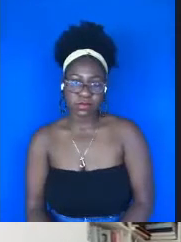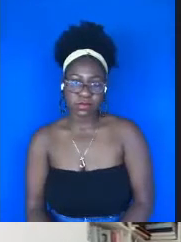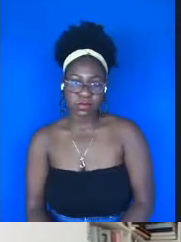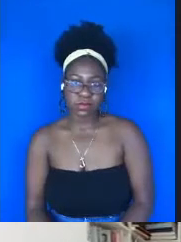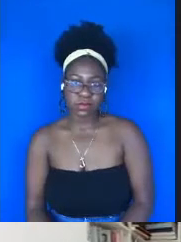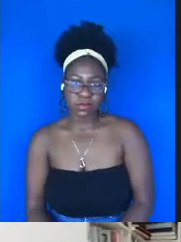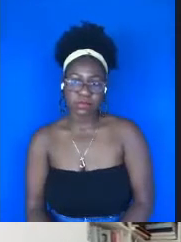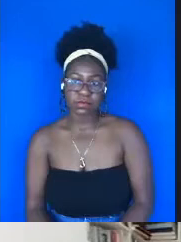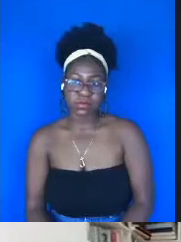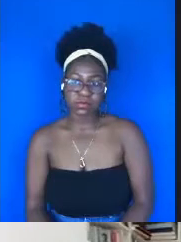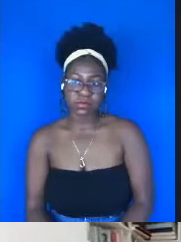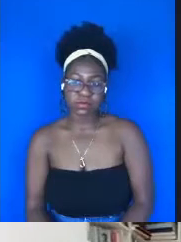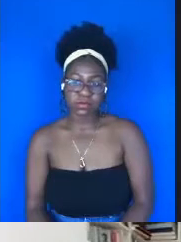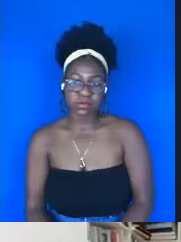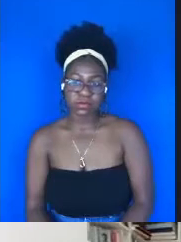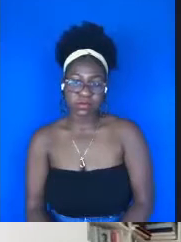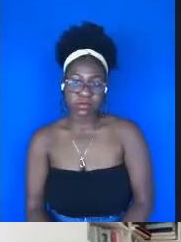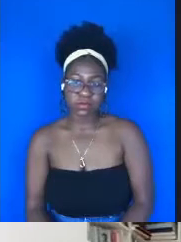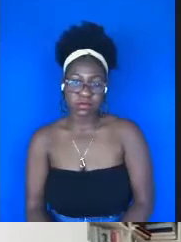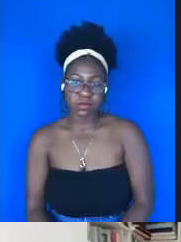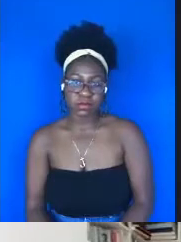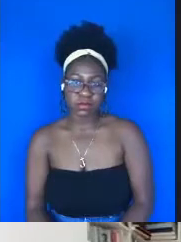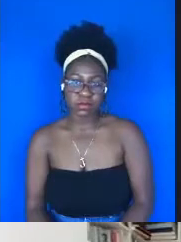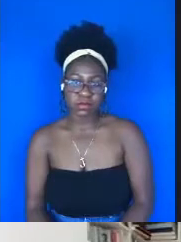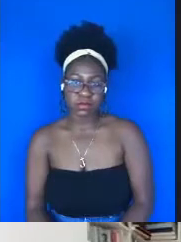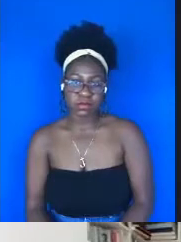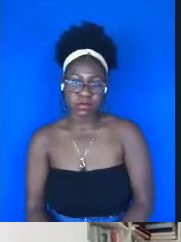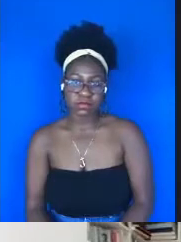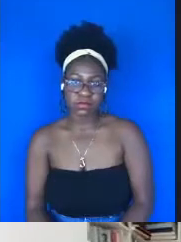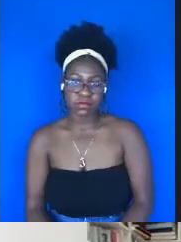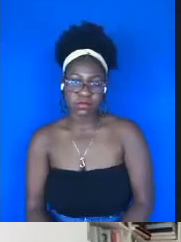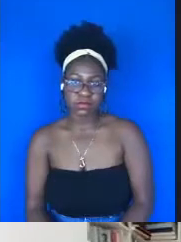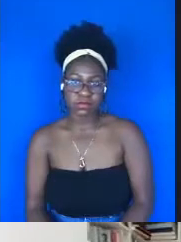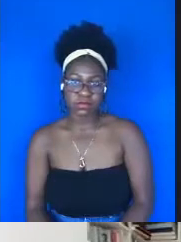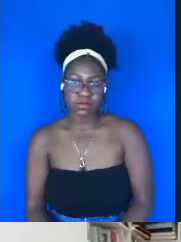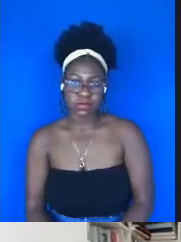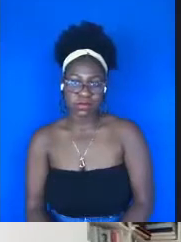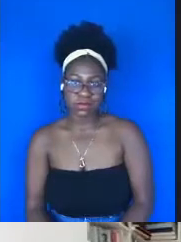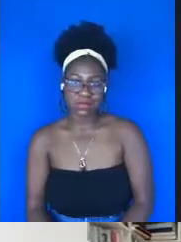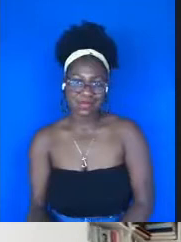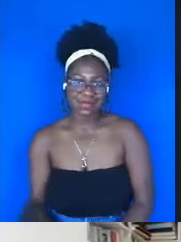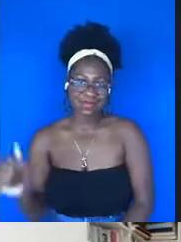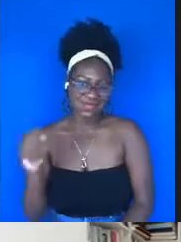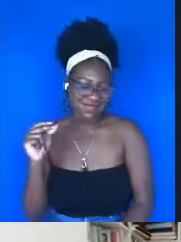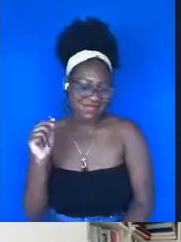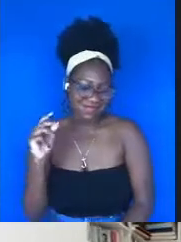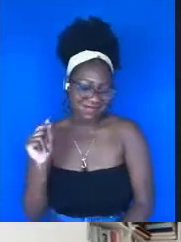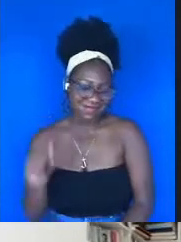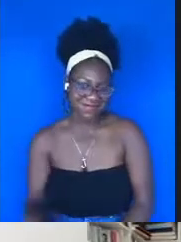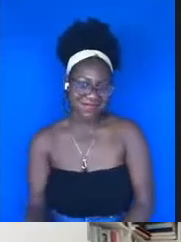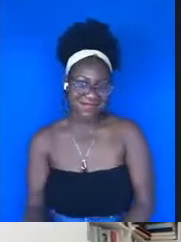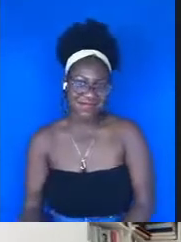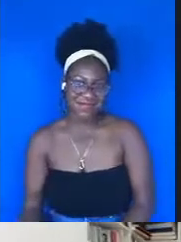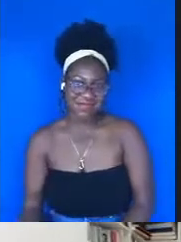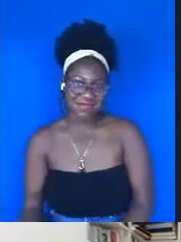widespread. And I'm happy to think about the tribes that will come after us, because I think what we're doing is not so good,